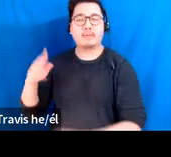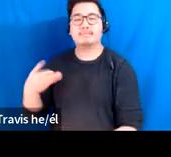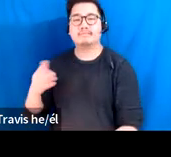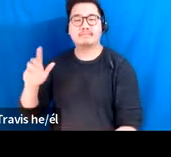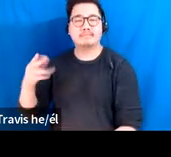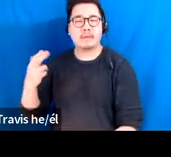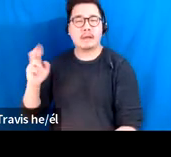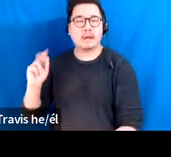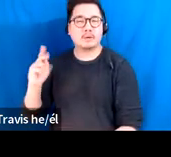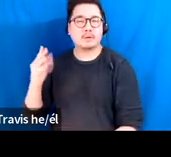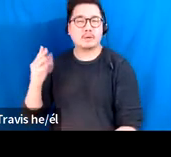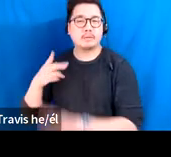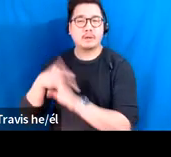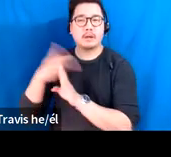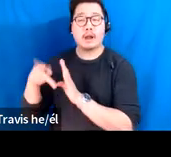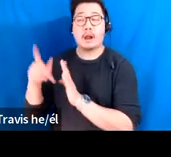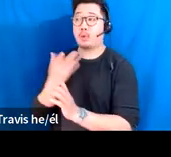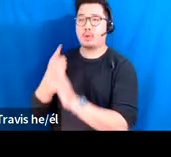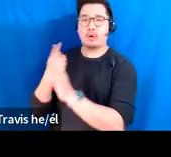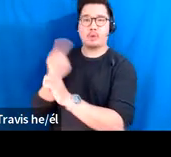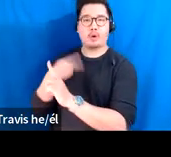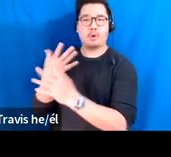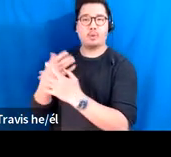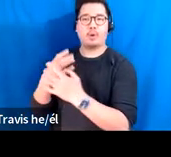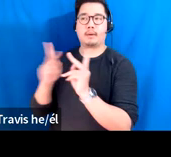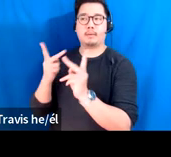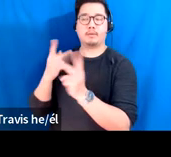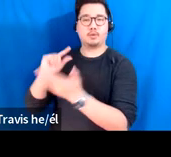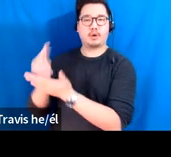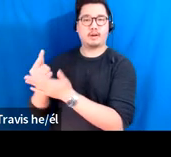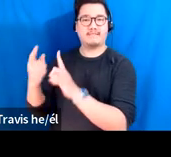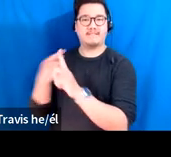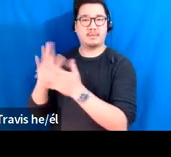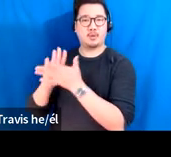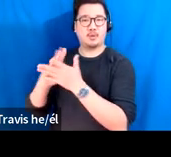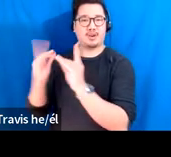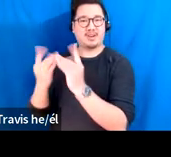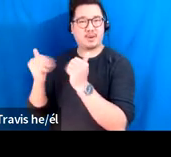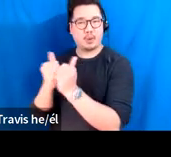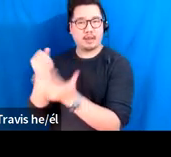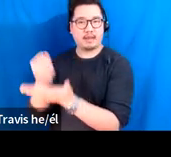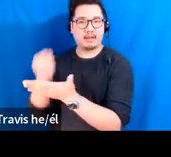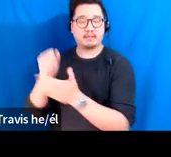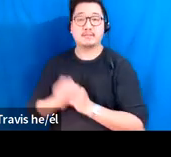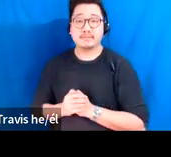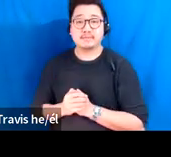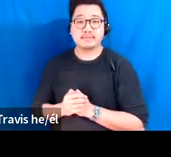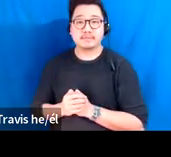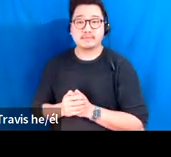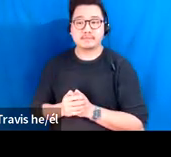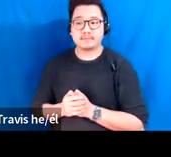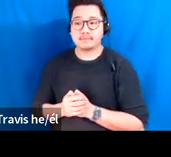students to graduate from our high schools across the city with the seal inclusionary practices will provide